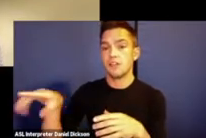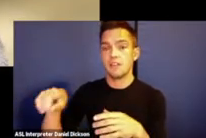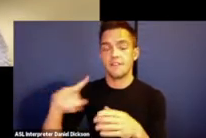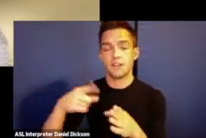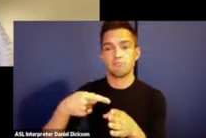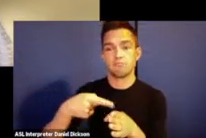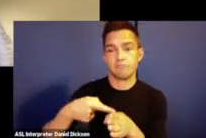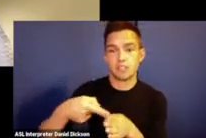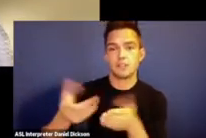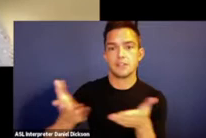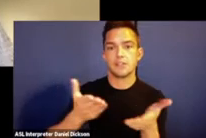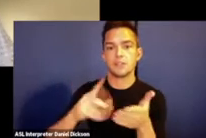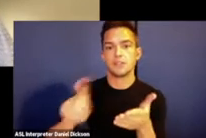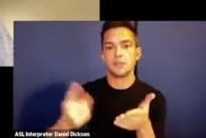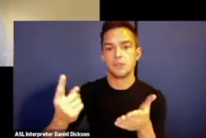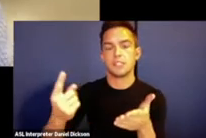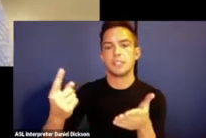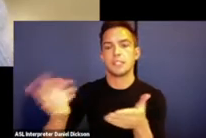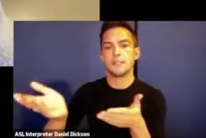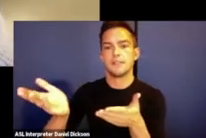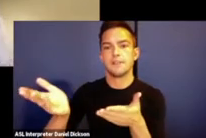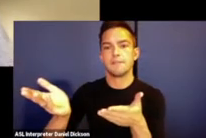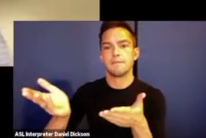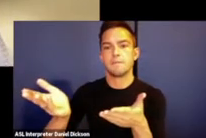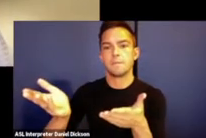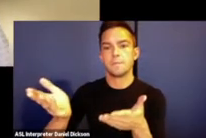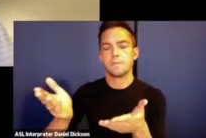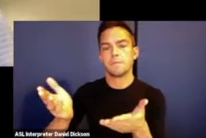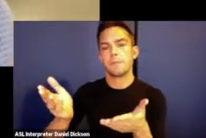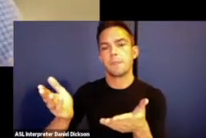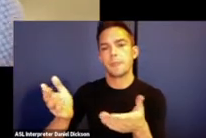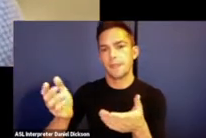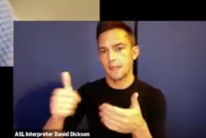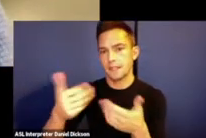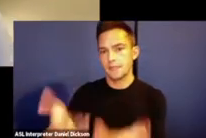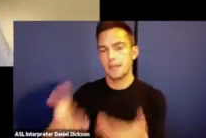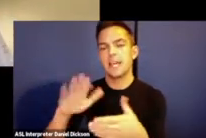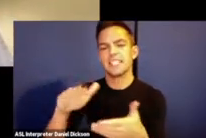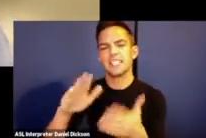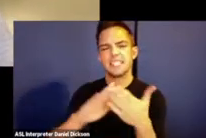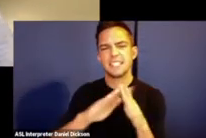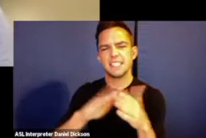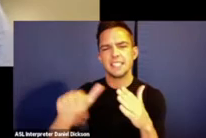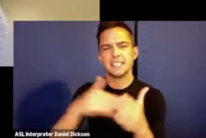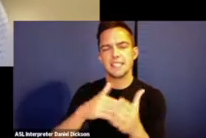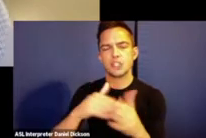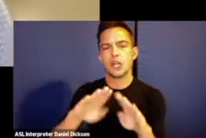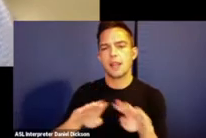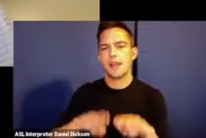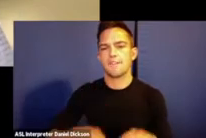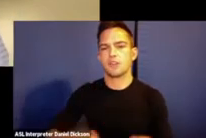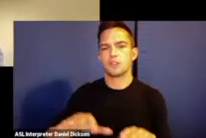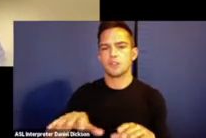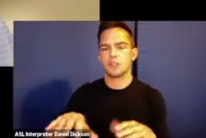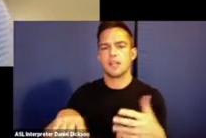and could only be delivered at tertiary level healthcare services at city center levels. And so